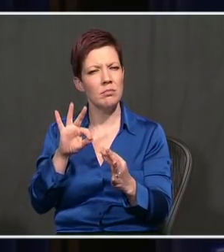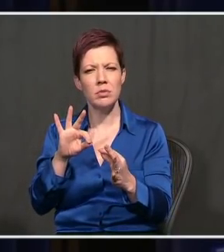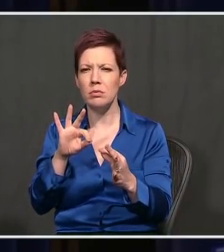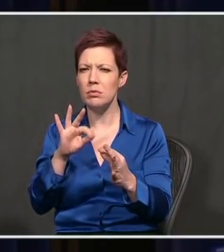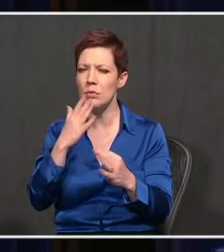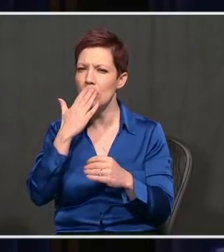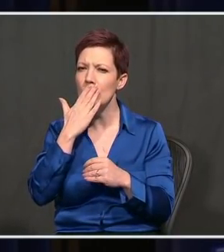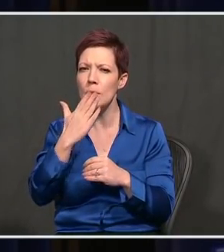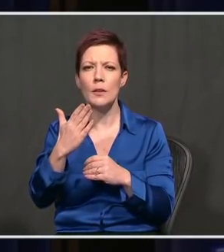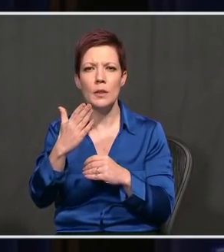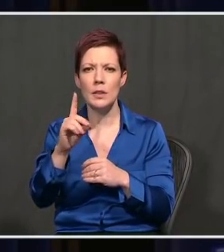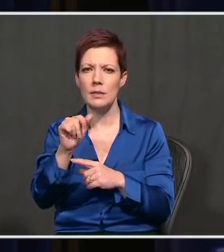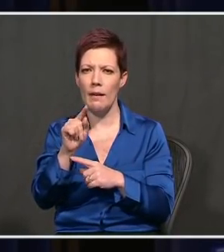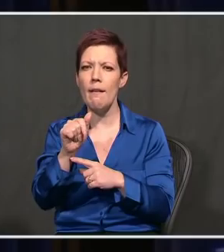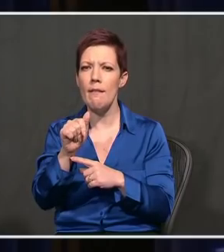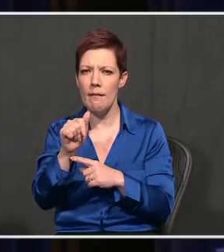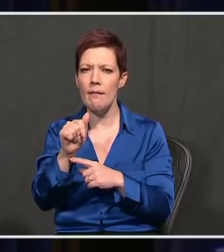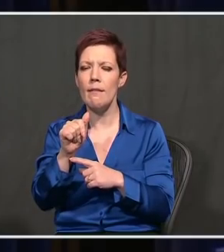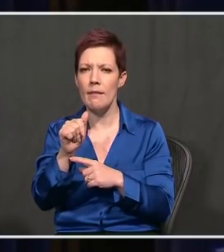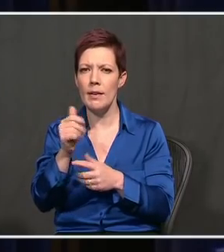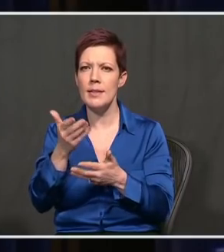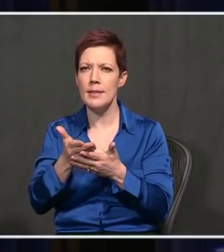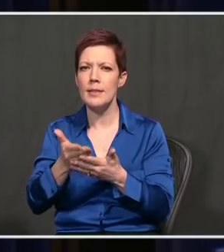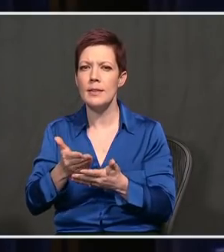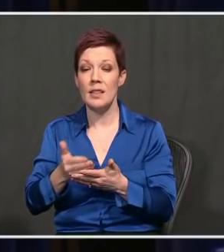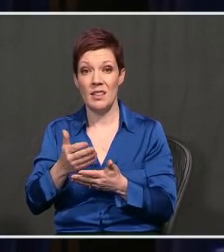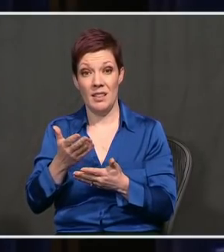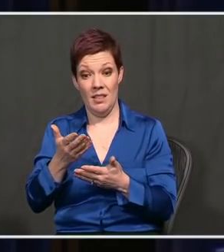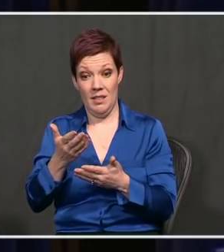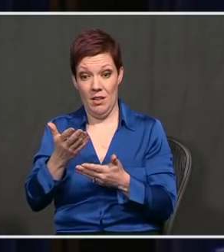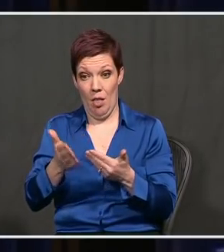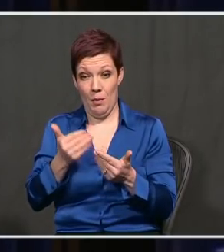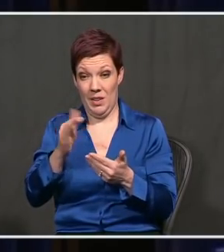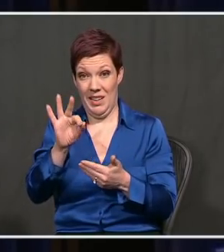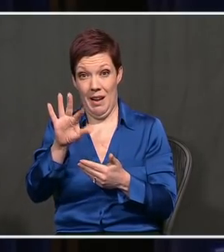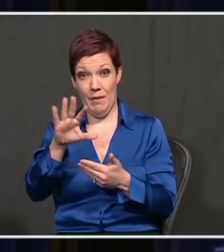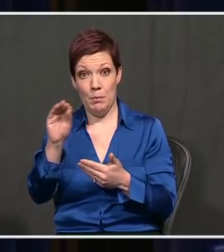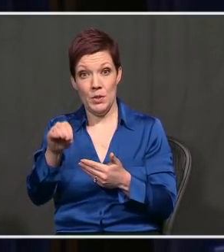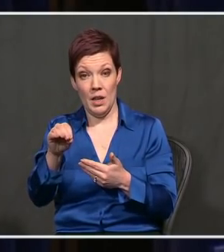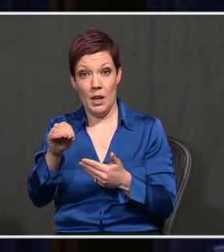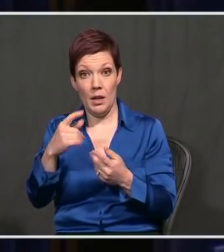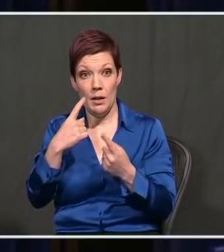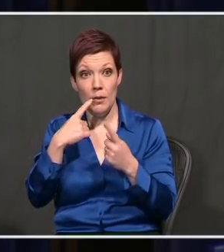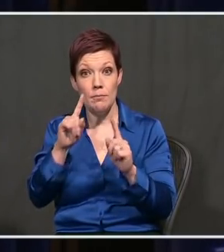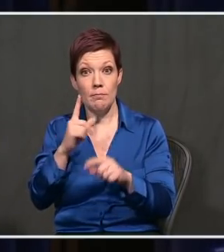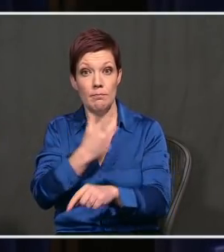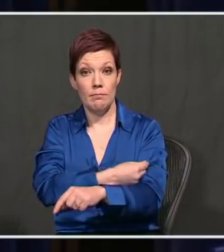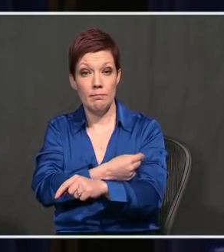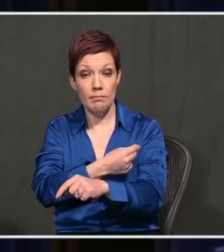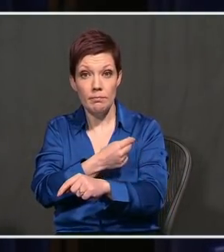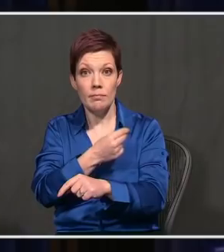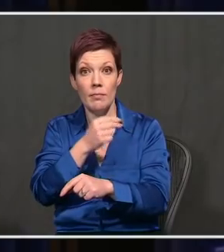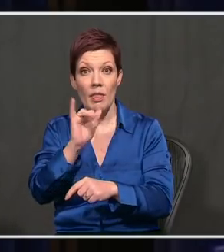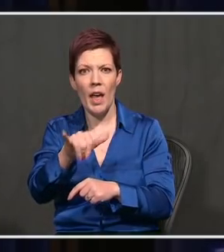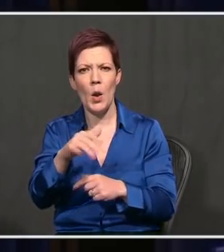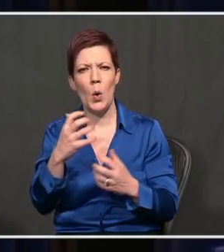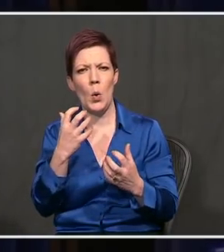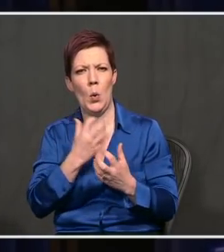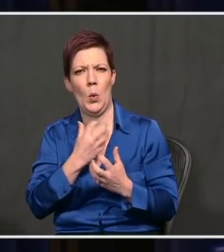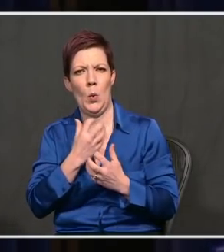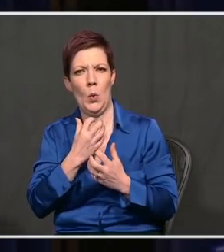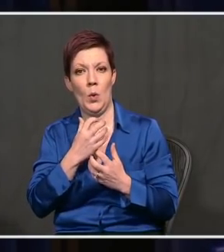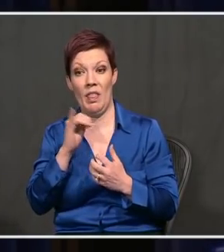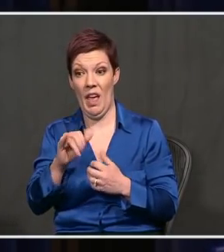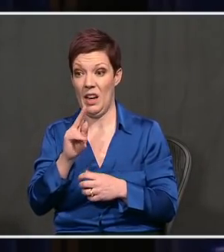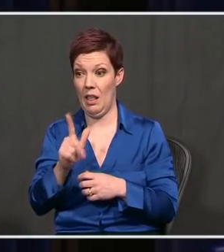an insurance against this pandemic, and 100% efficacy against severe disease, a disease that killed more